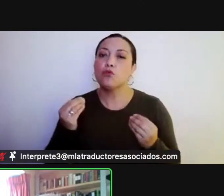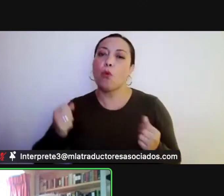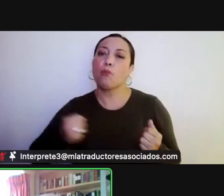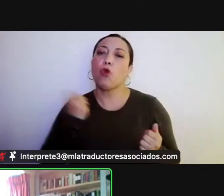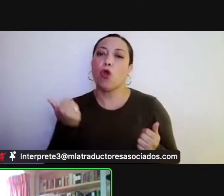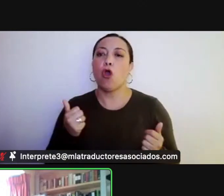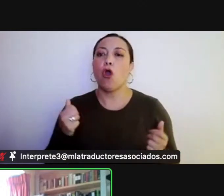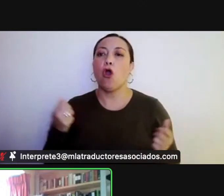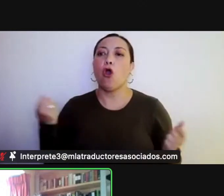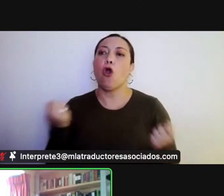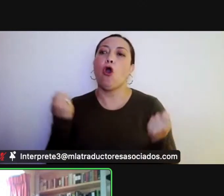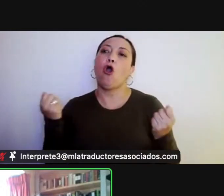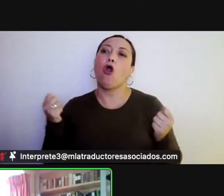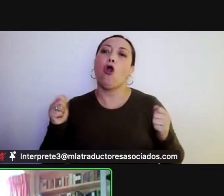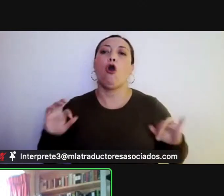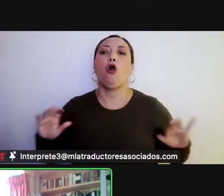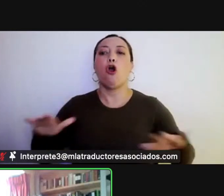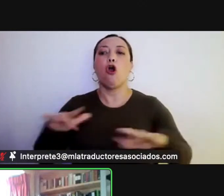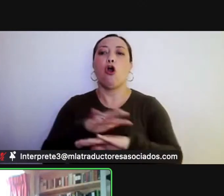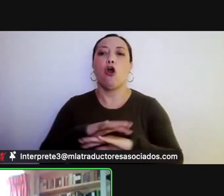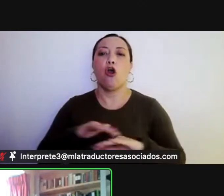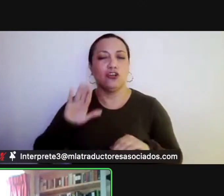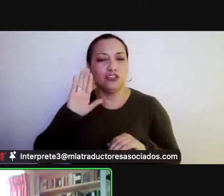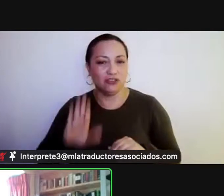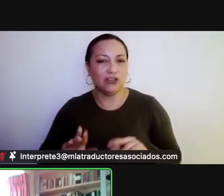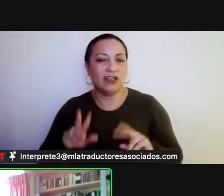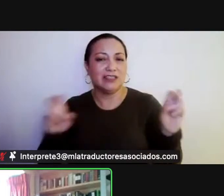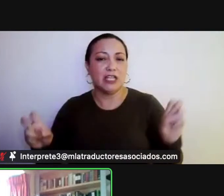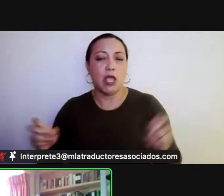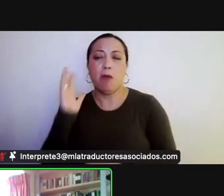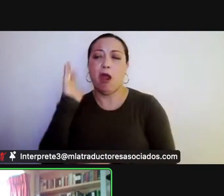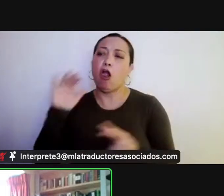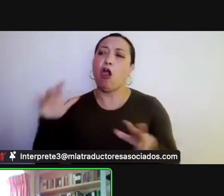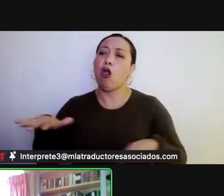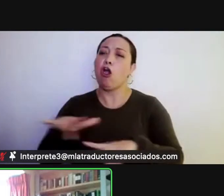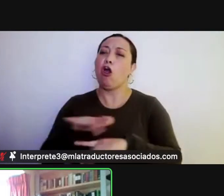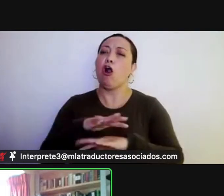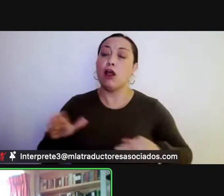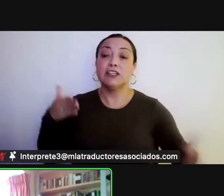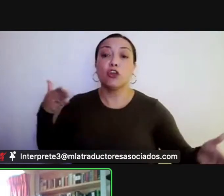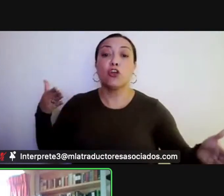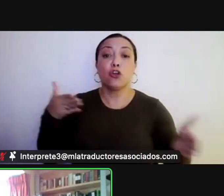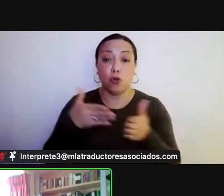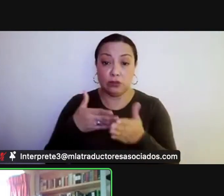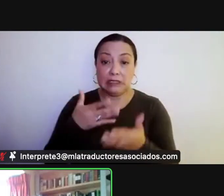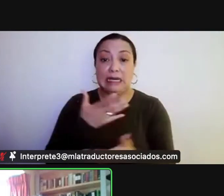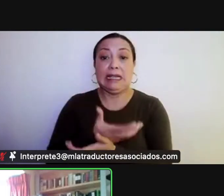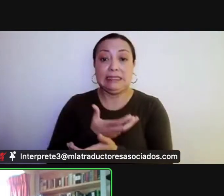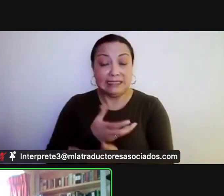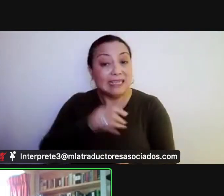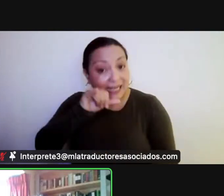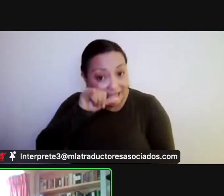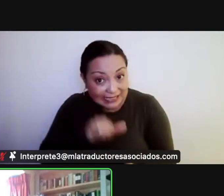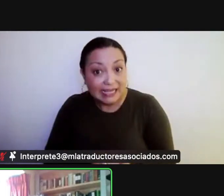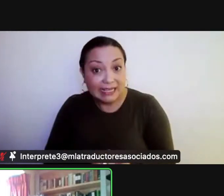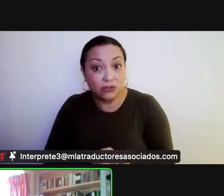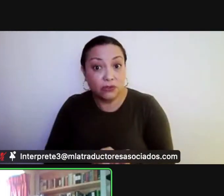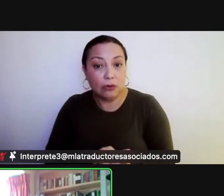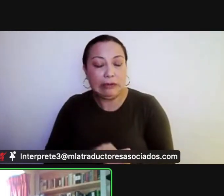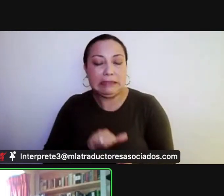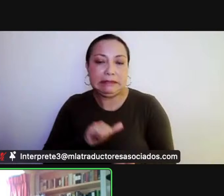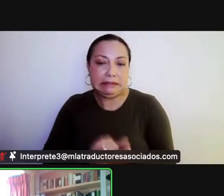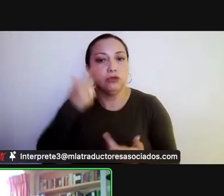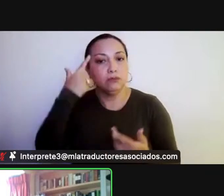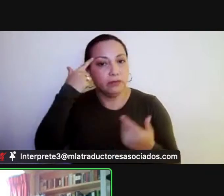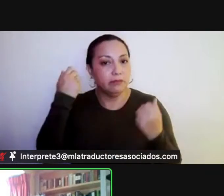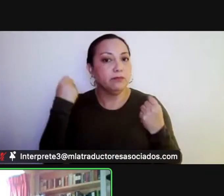populist de, use de of discursos que son anticientíficos y esto speeches that are me anti-scientific, and preocupa this